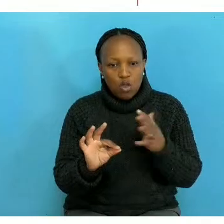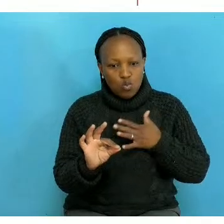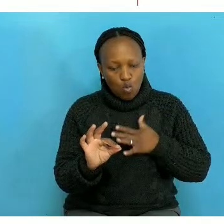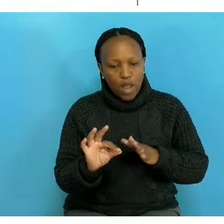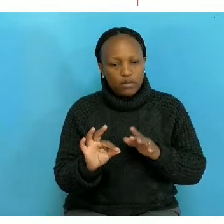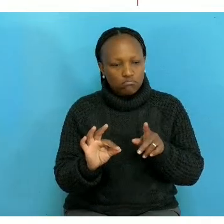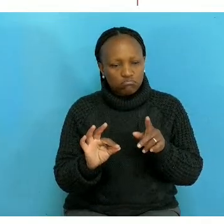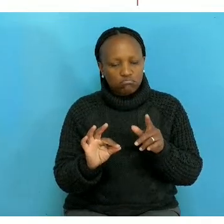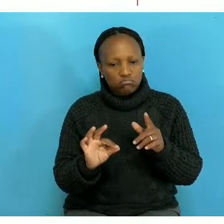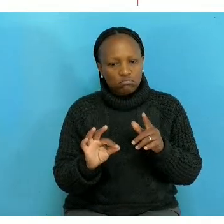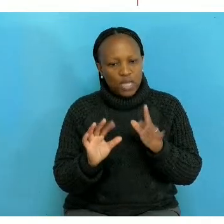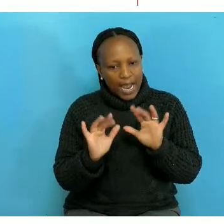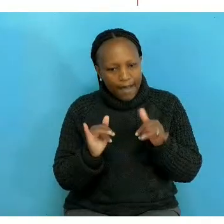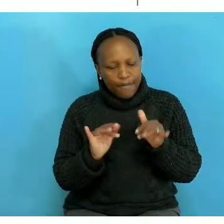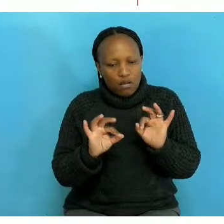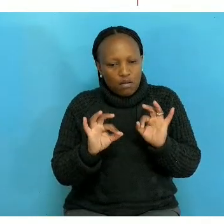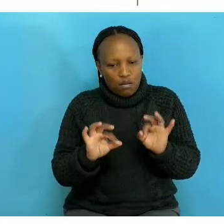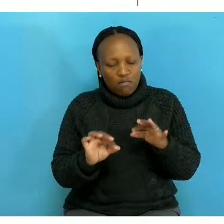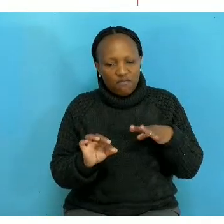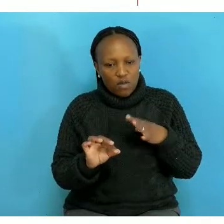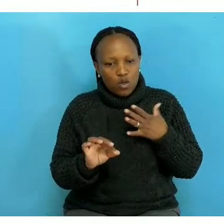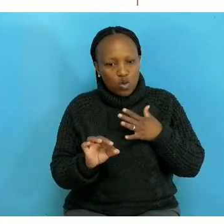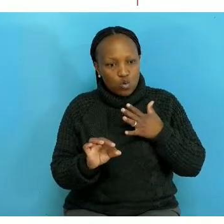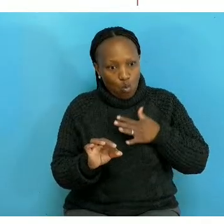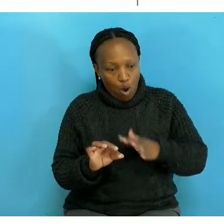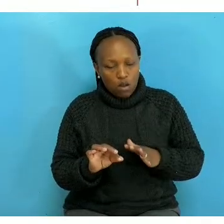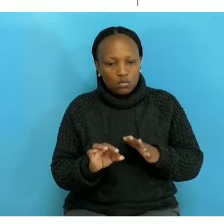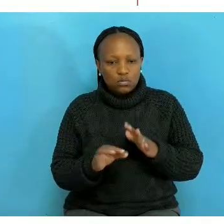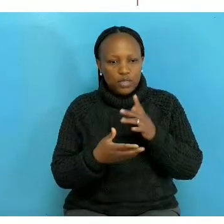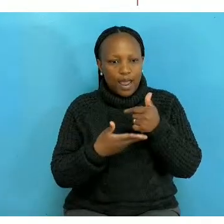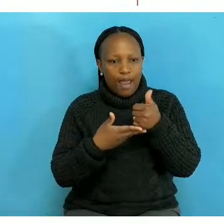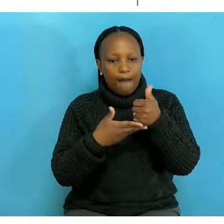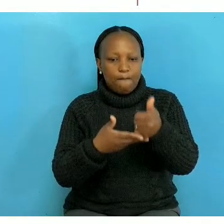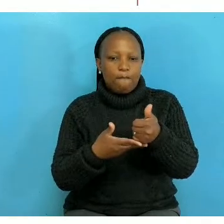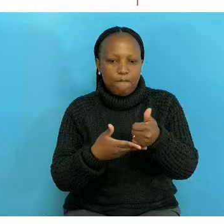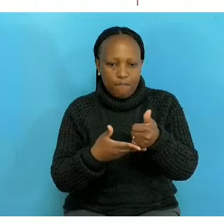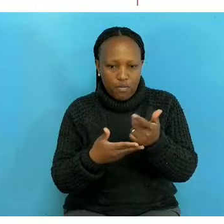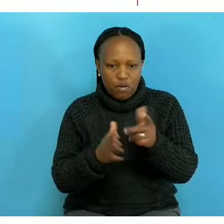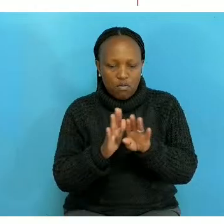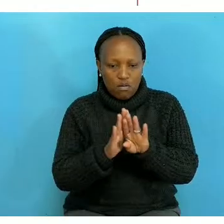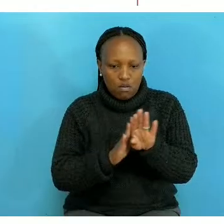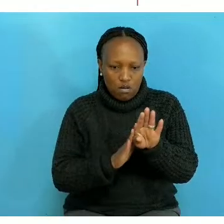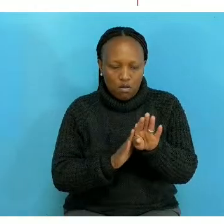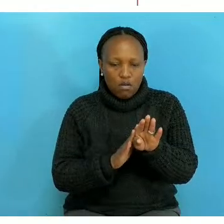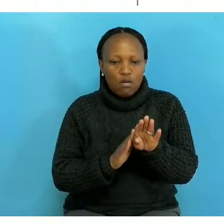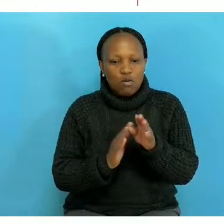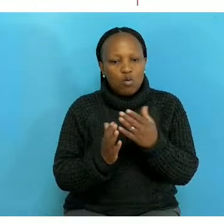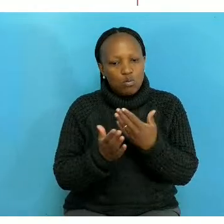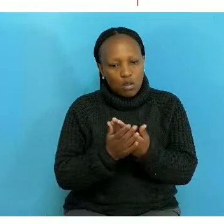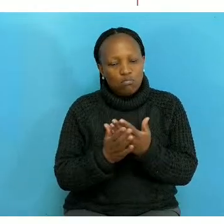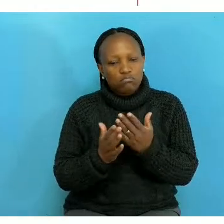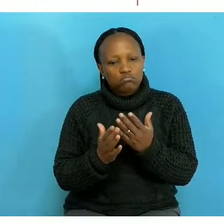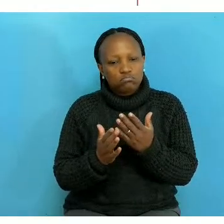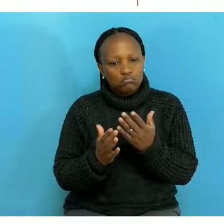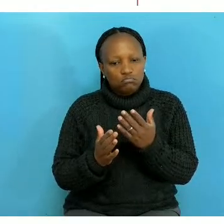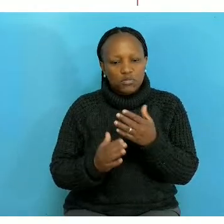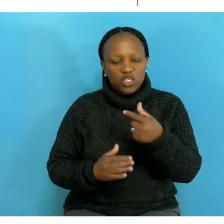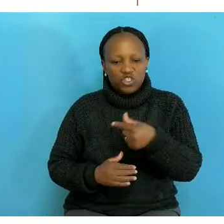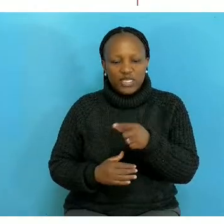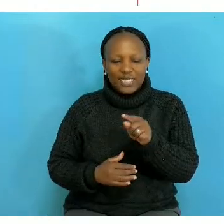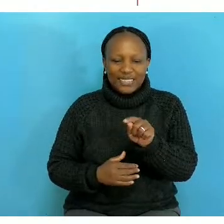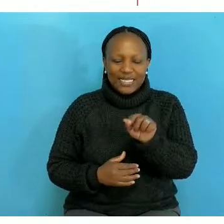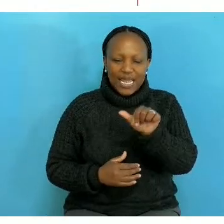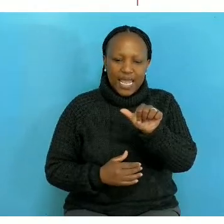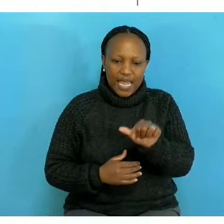or that you want assistance to formalize. We encourage them to approach the GTA